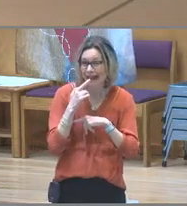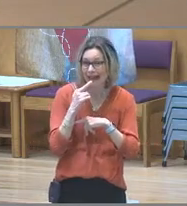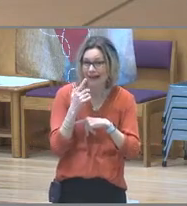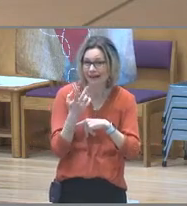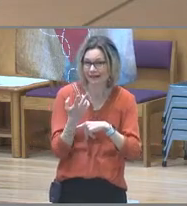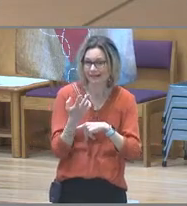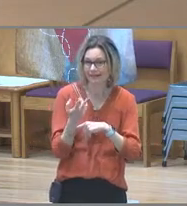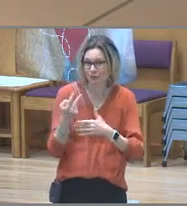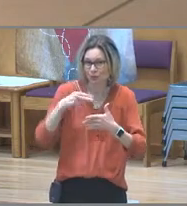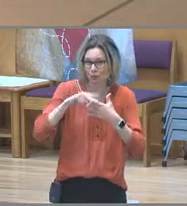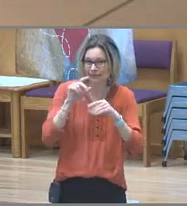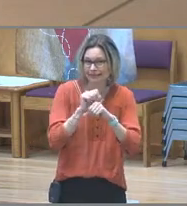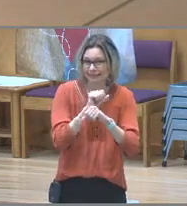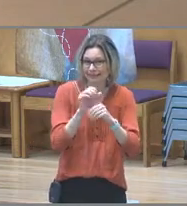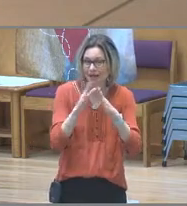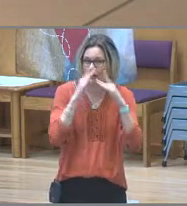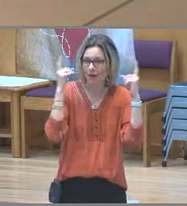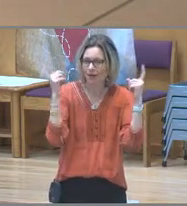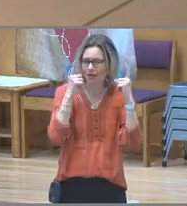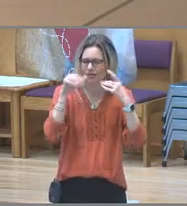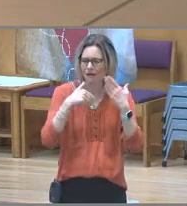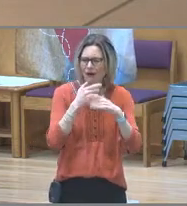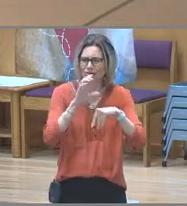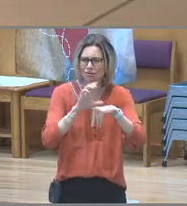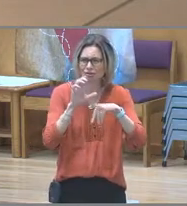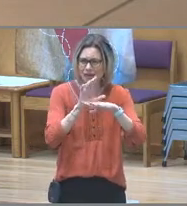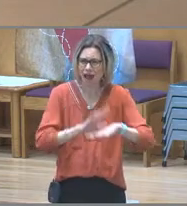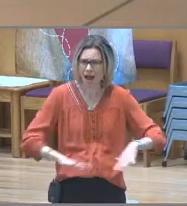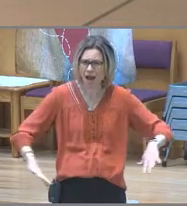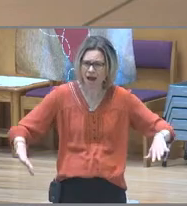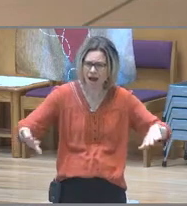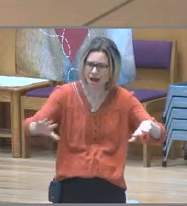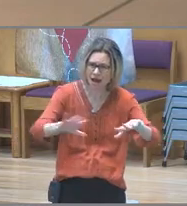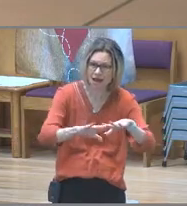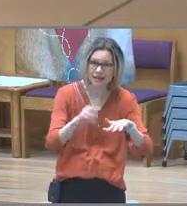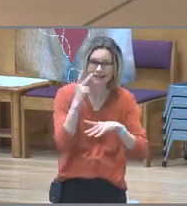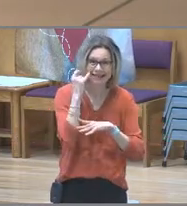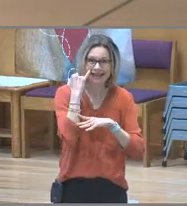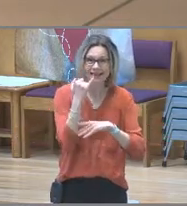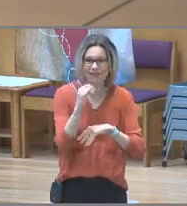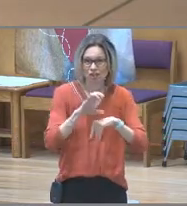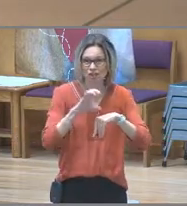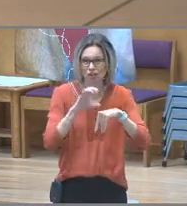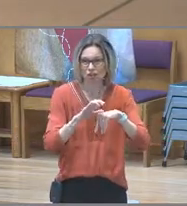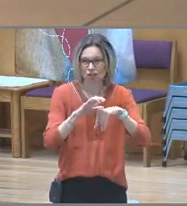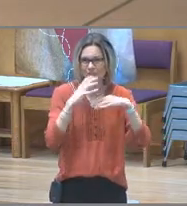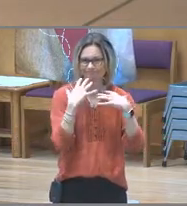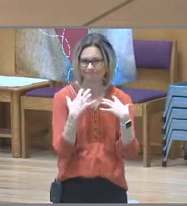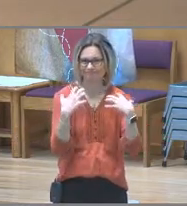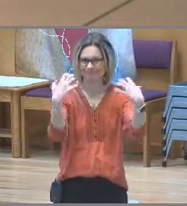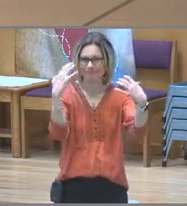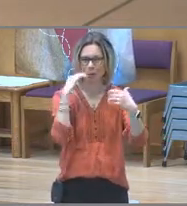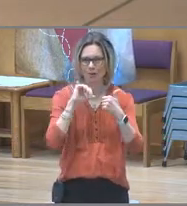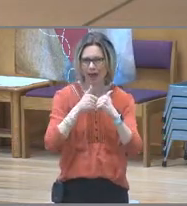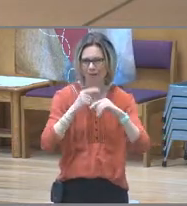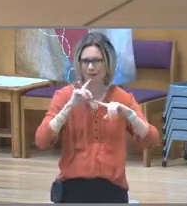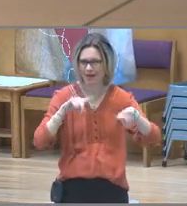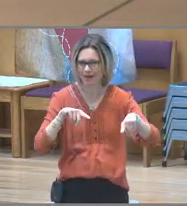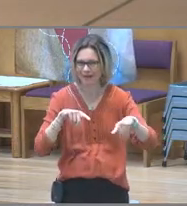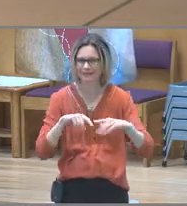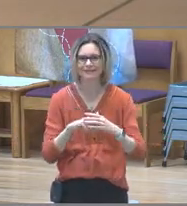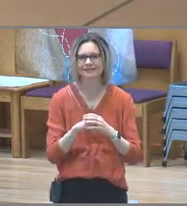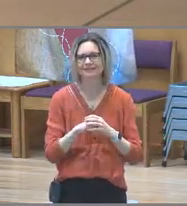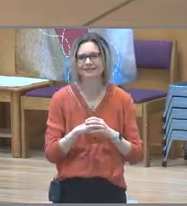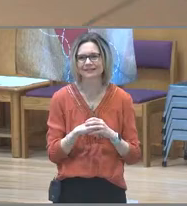And all churches say that. So let's do this. Let's see if this congregation knows how to say that. So we